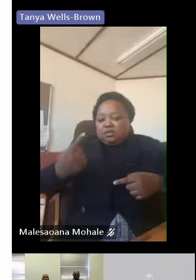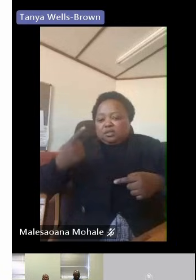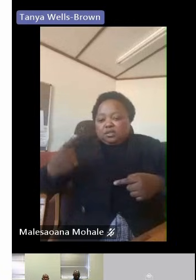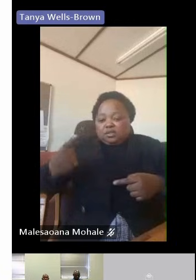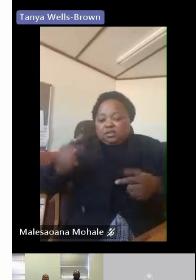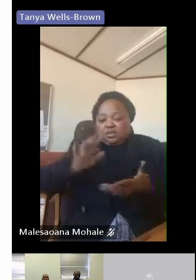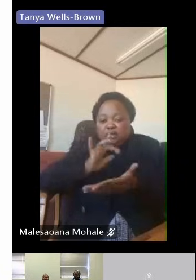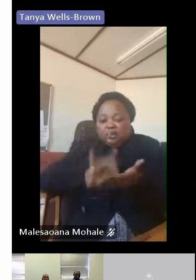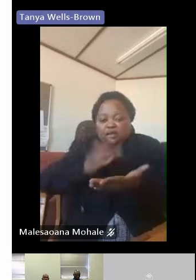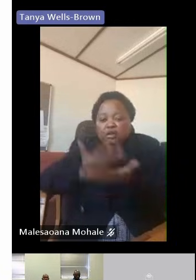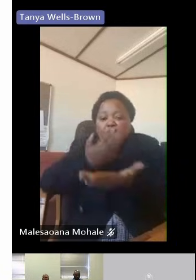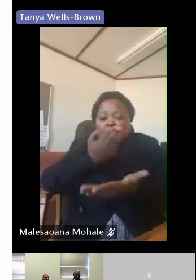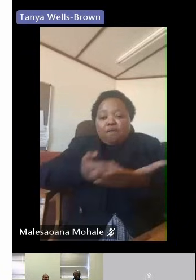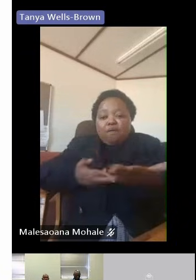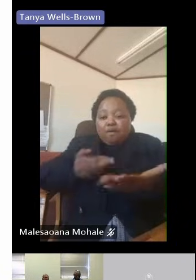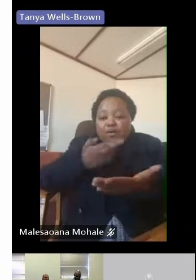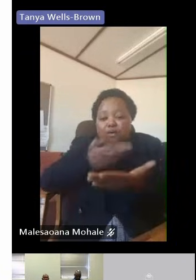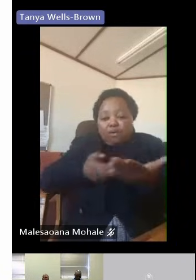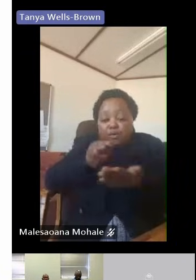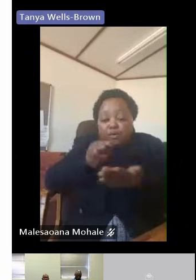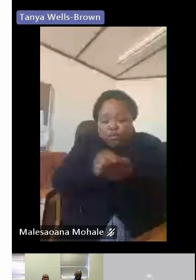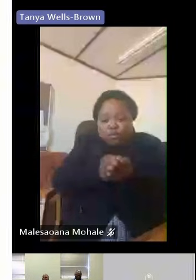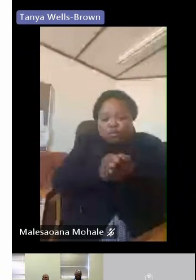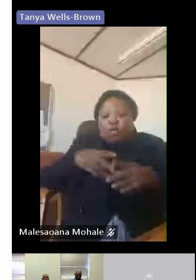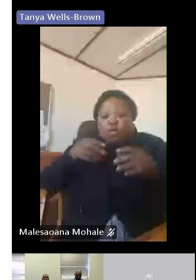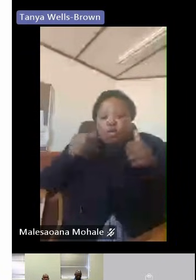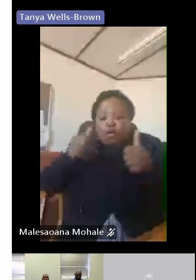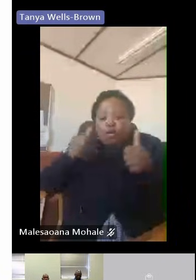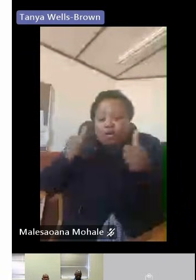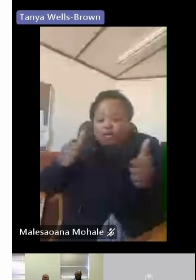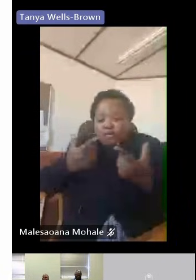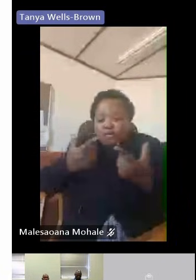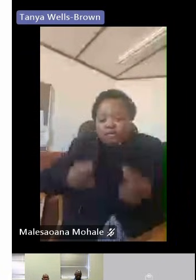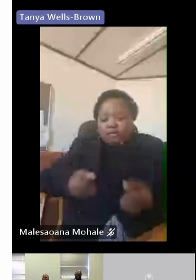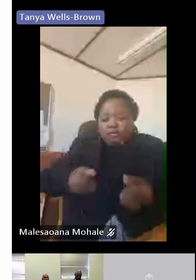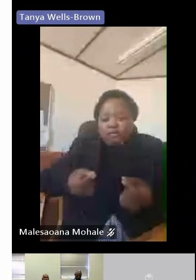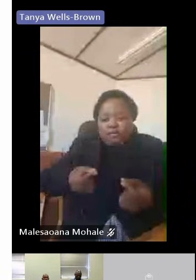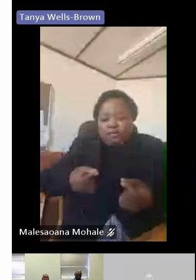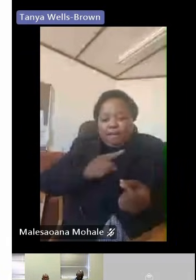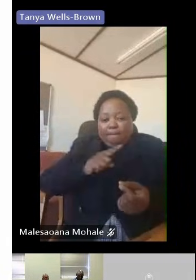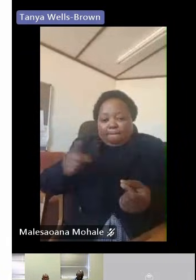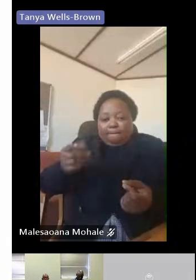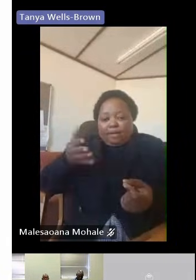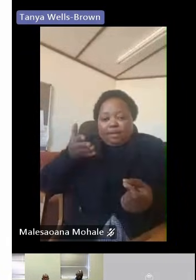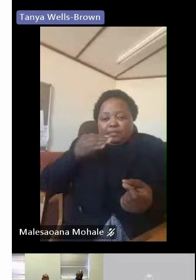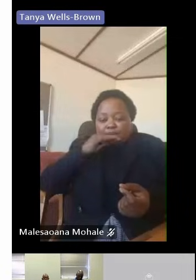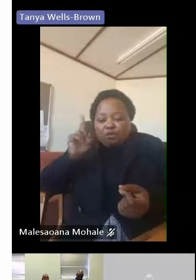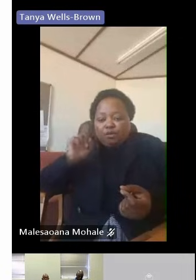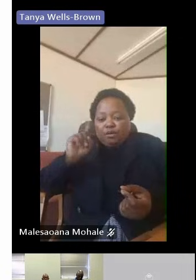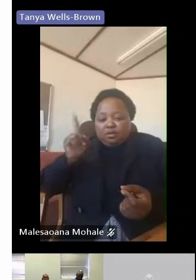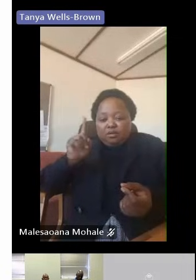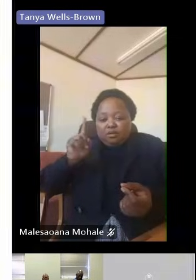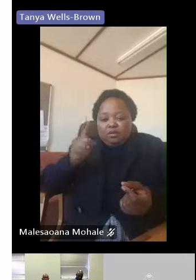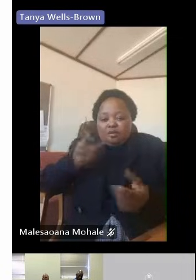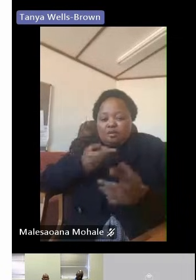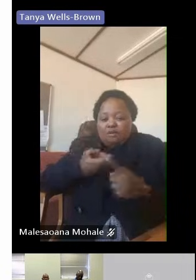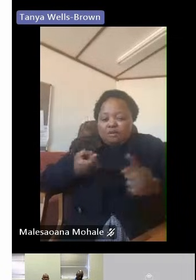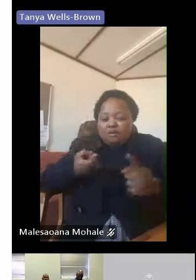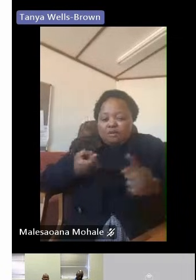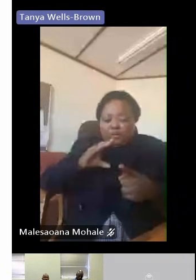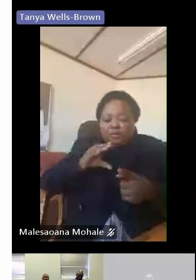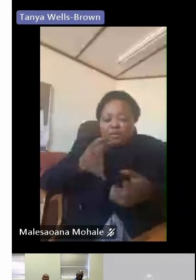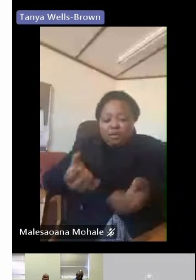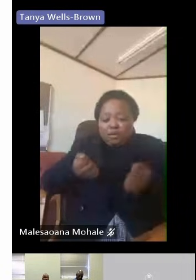done, but then they don't actually come together in any way. There's no closed loop on the case, and they're raised independently at